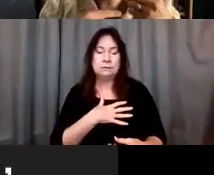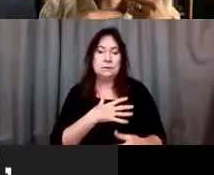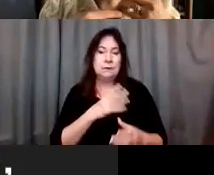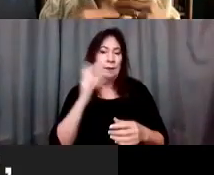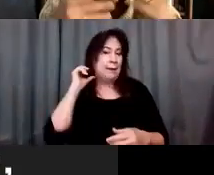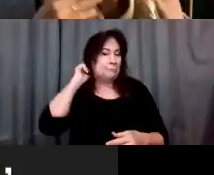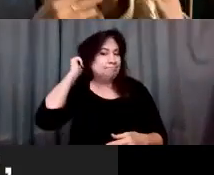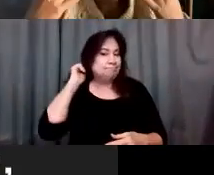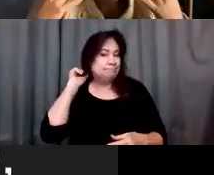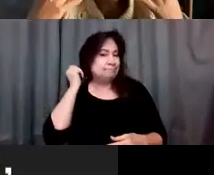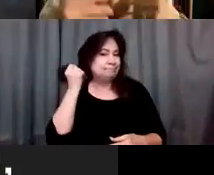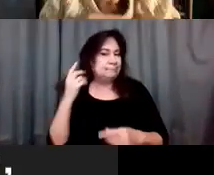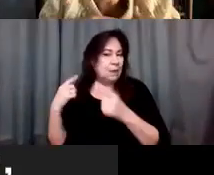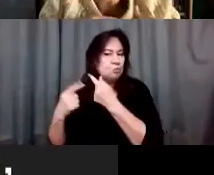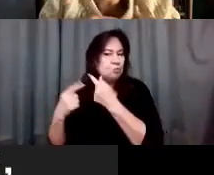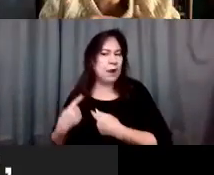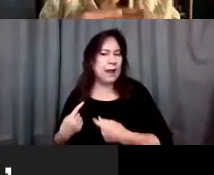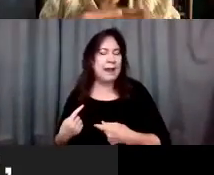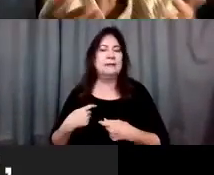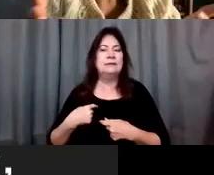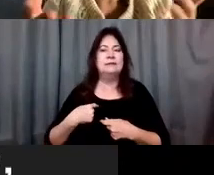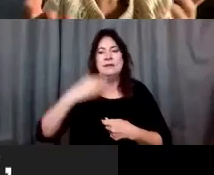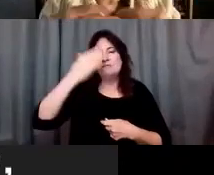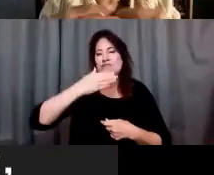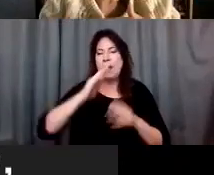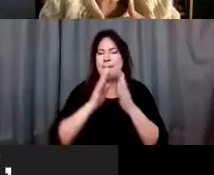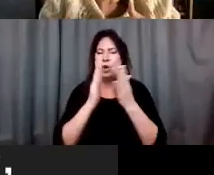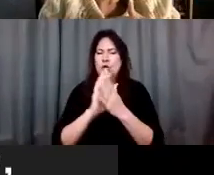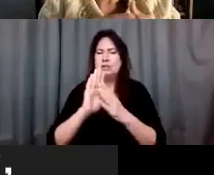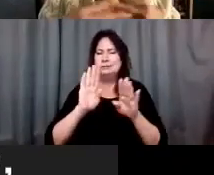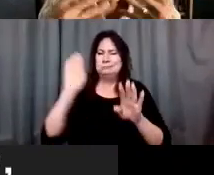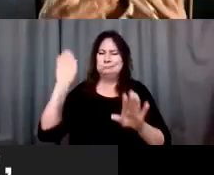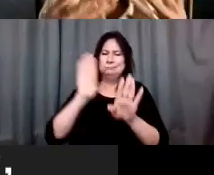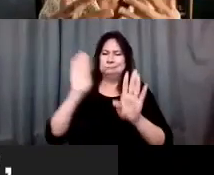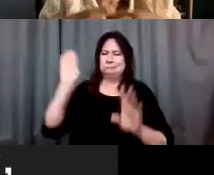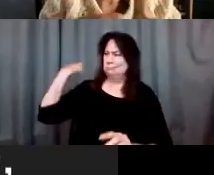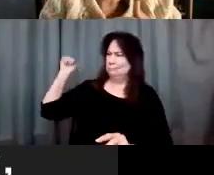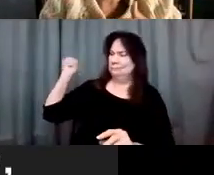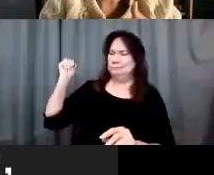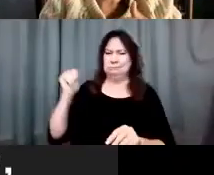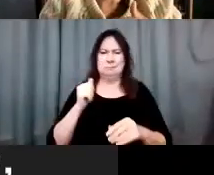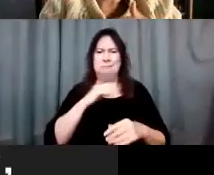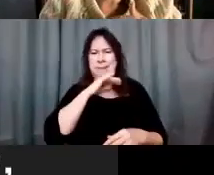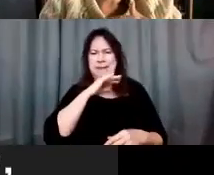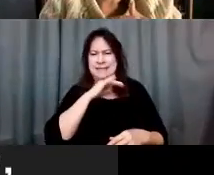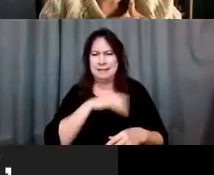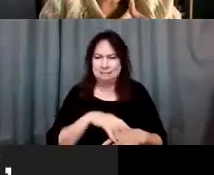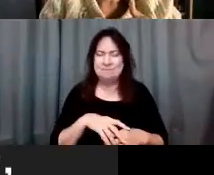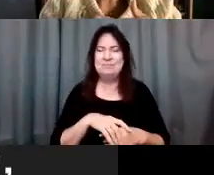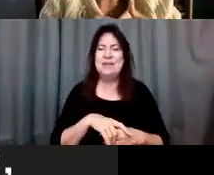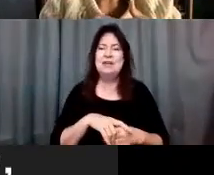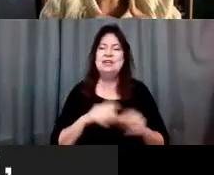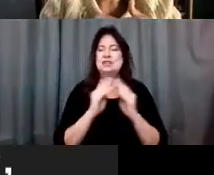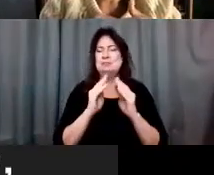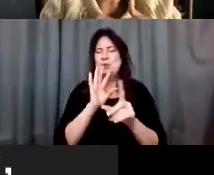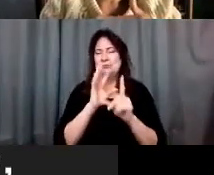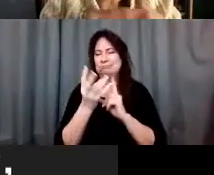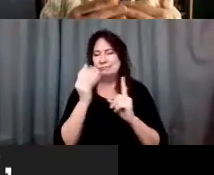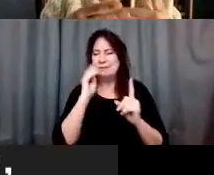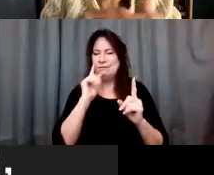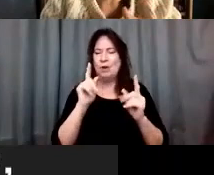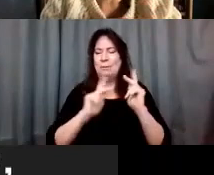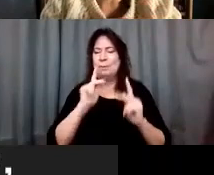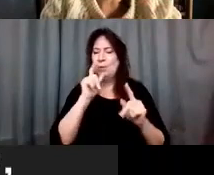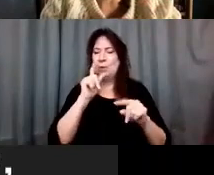side braid, I'm sitting in front of a messy bookshelf. Just a really quick sentence that gives a little bit more contextual information for somebody who